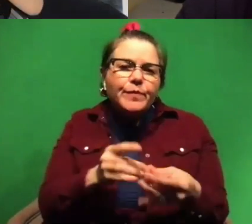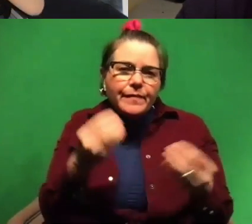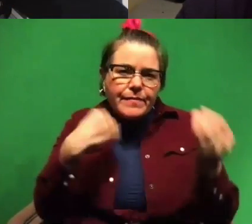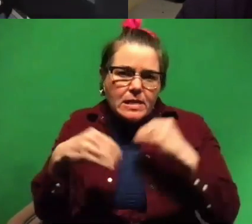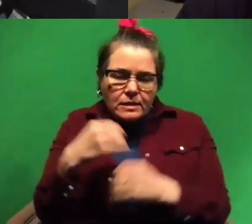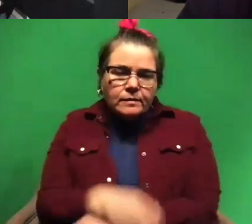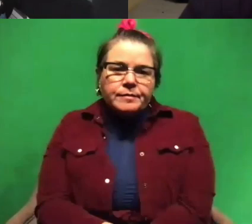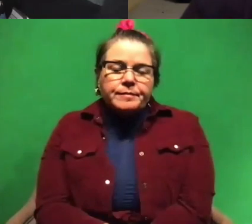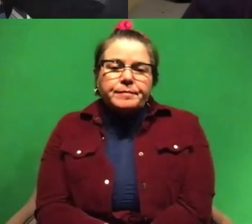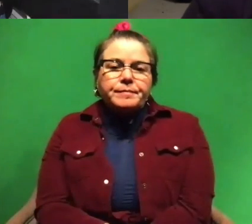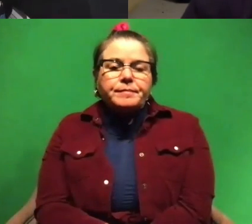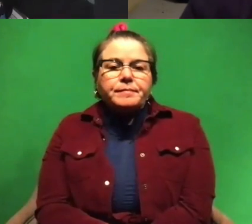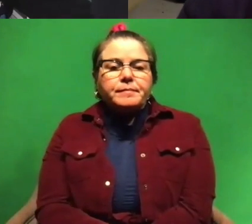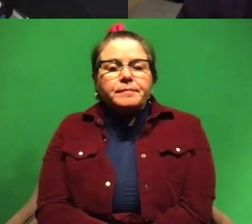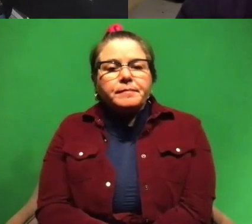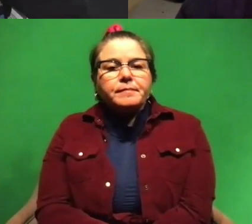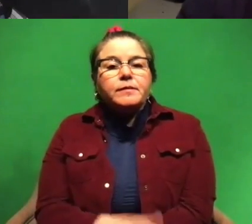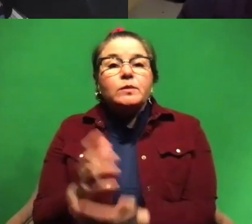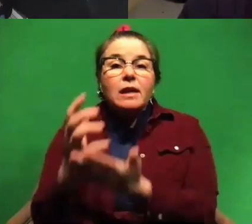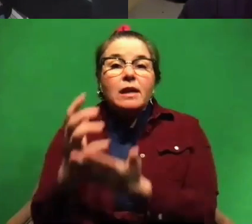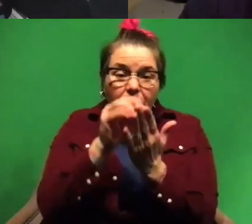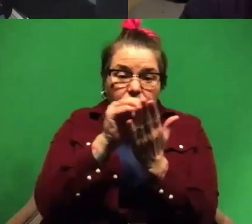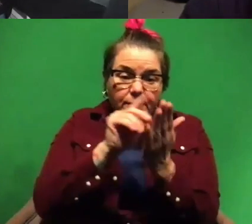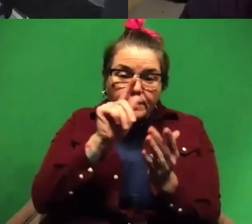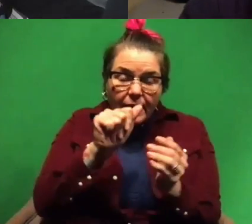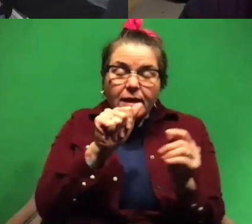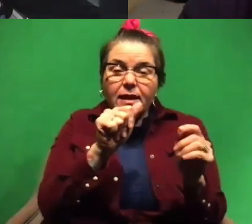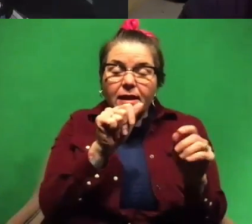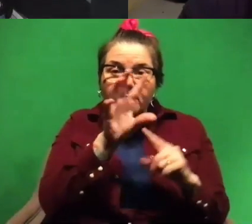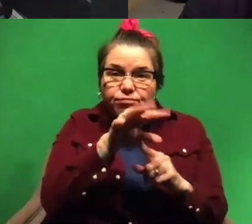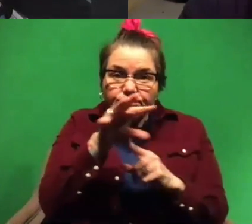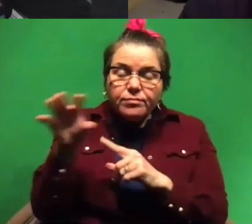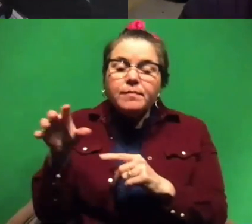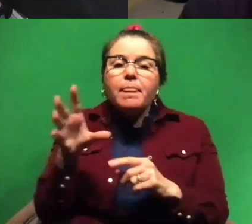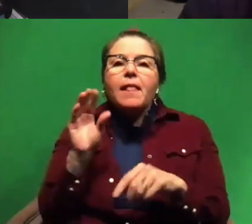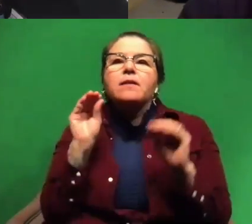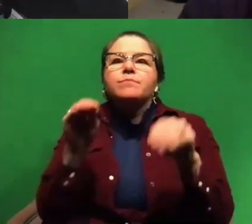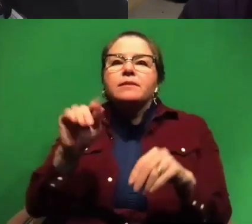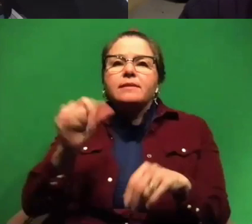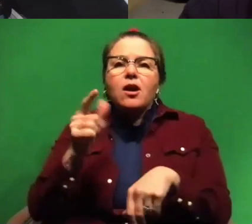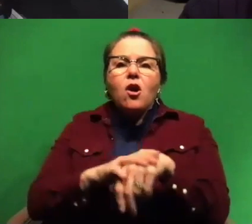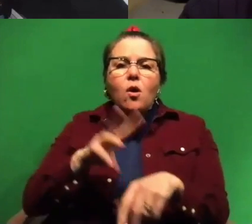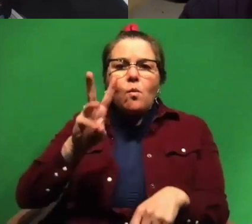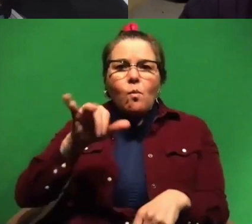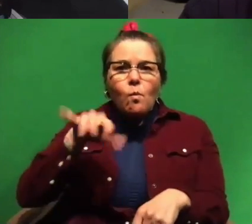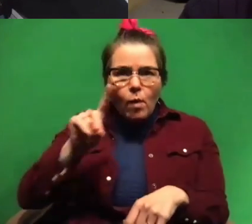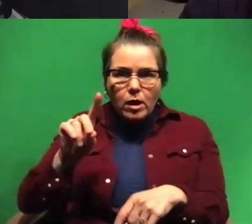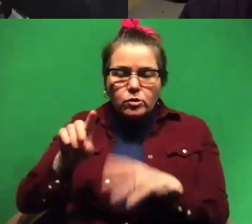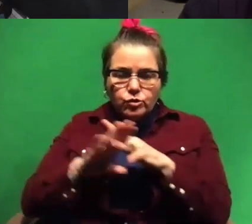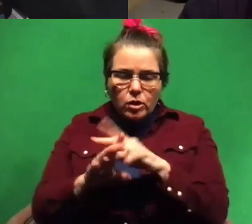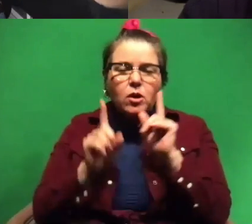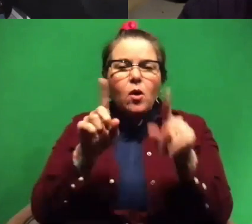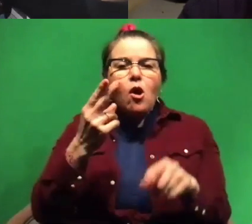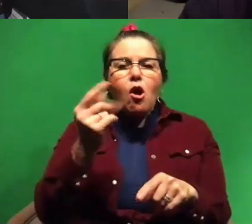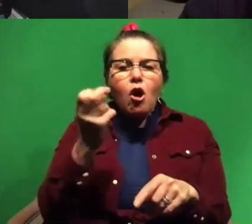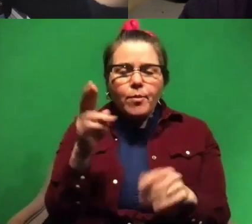so we collected all that data and all that footage, and then we put the tags on wild sharks. So we went out into the harbor again and